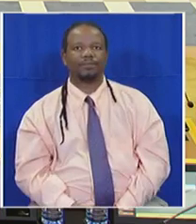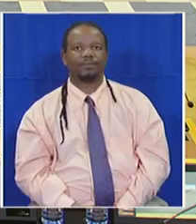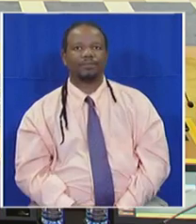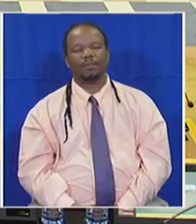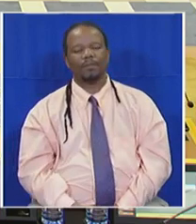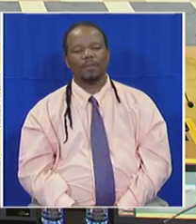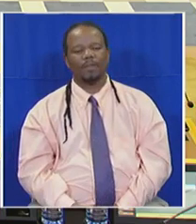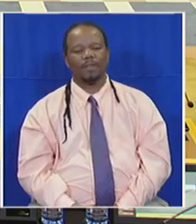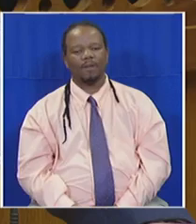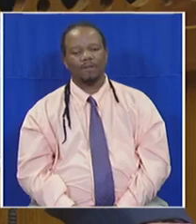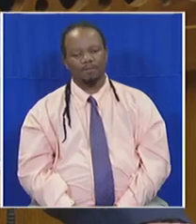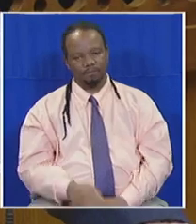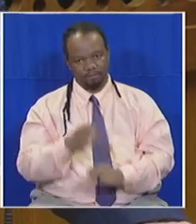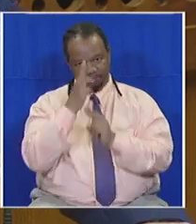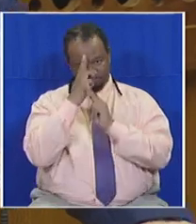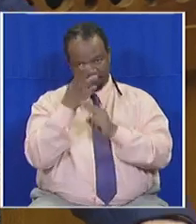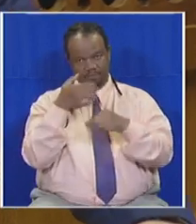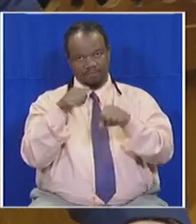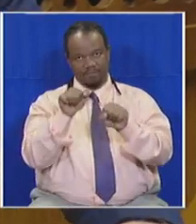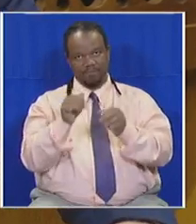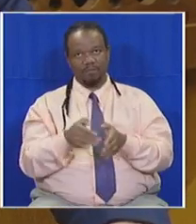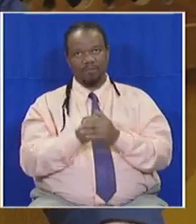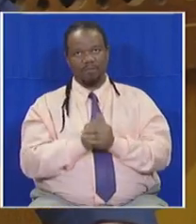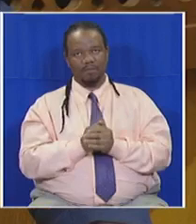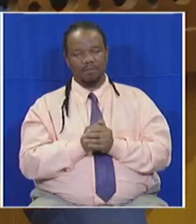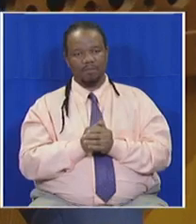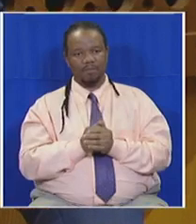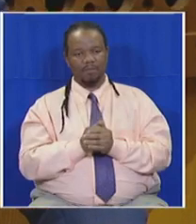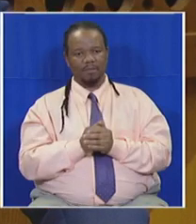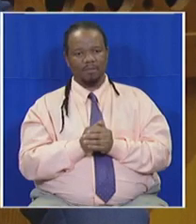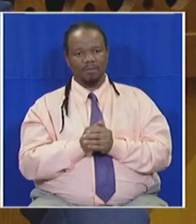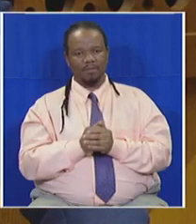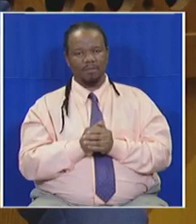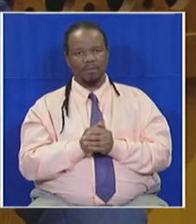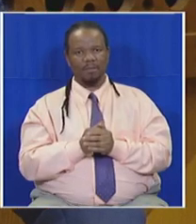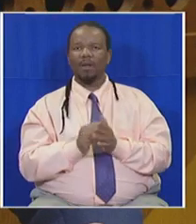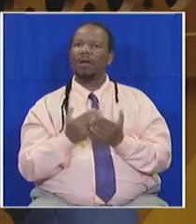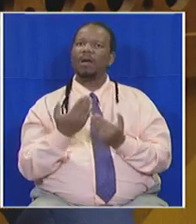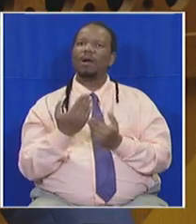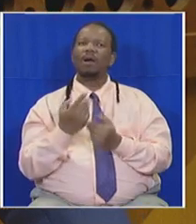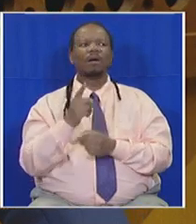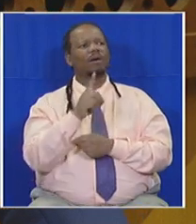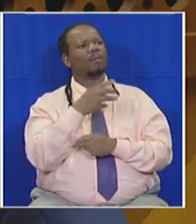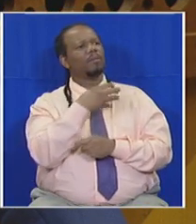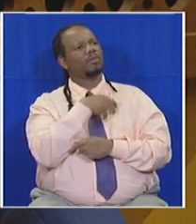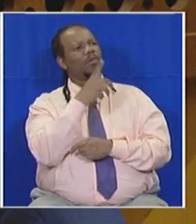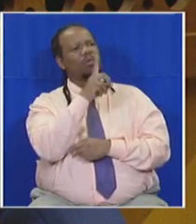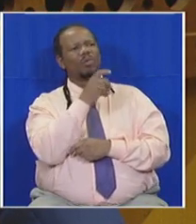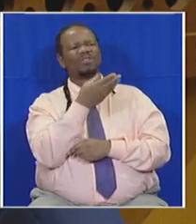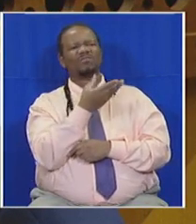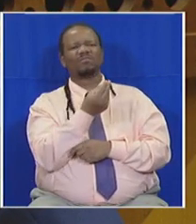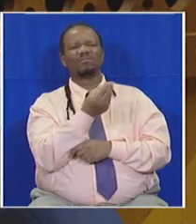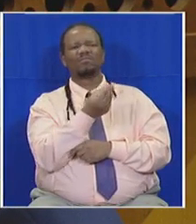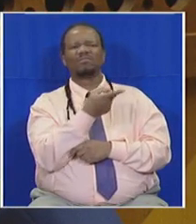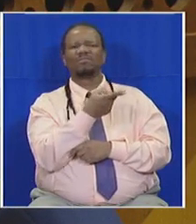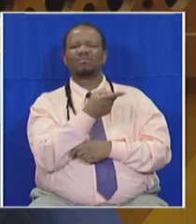Agbare voorzitter, ek het 'n baie eenvoudige vraag aan die agbare minister. Minister, as dit so goed gaan met plaaslike